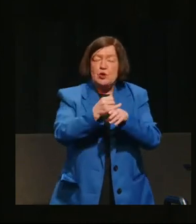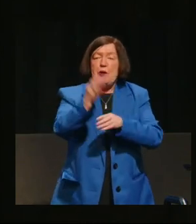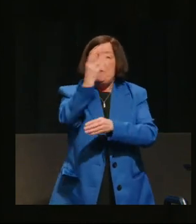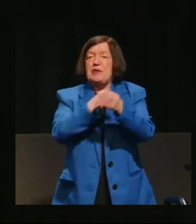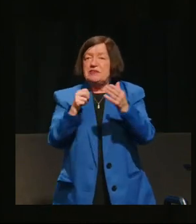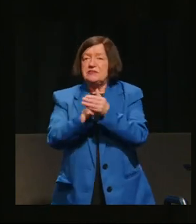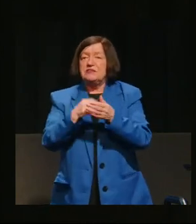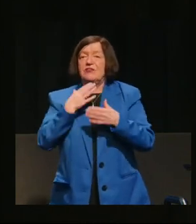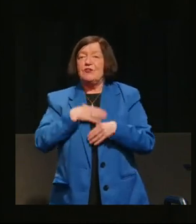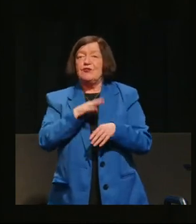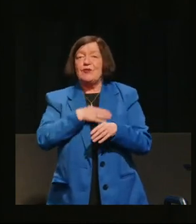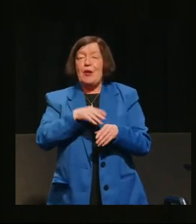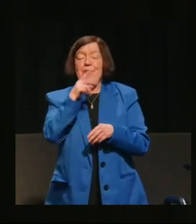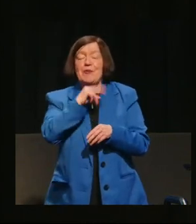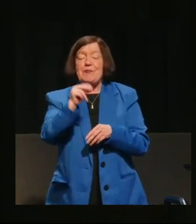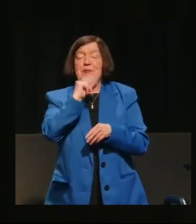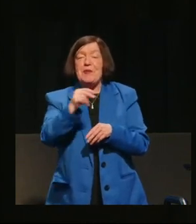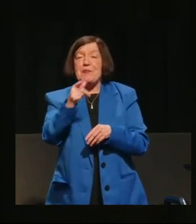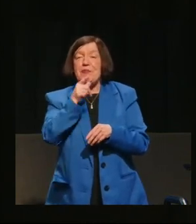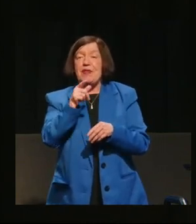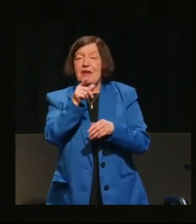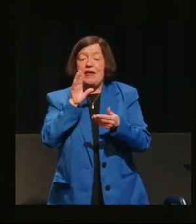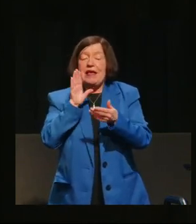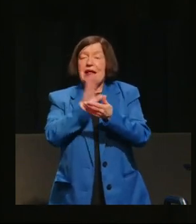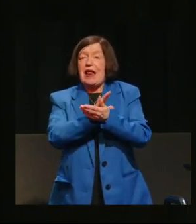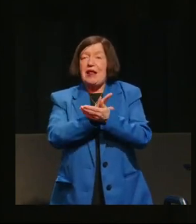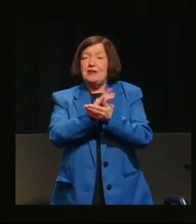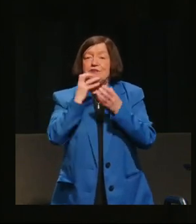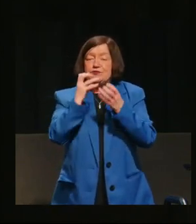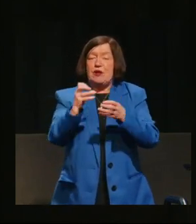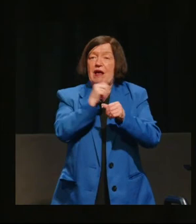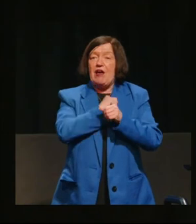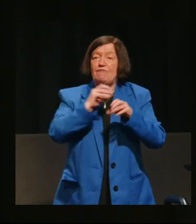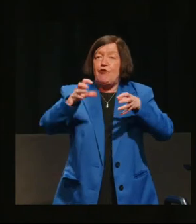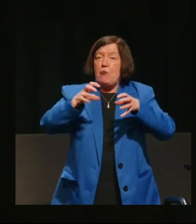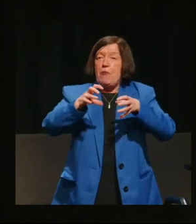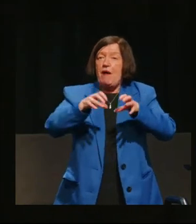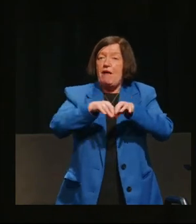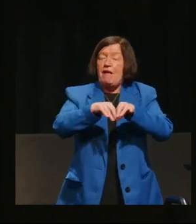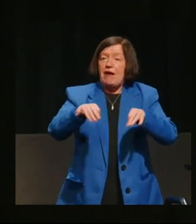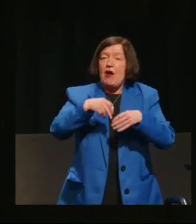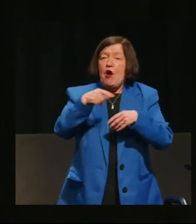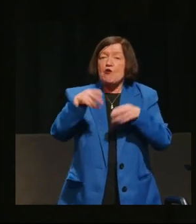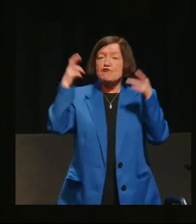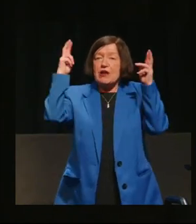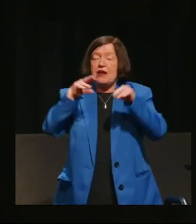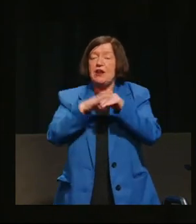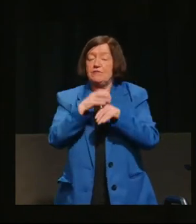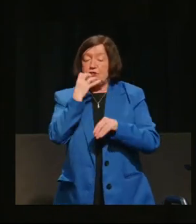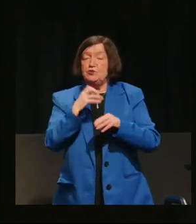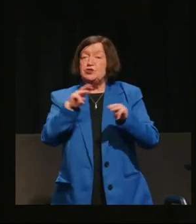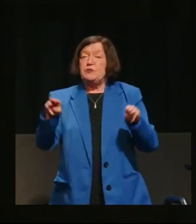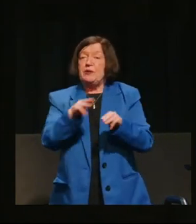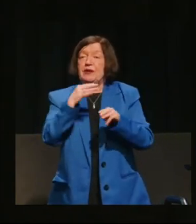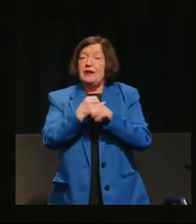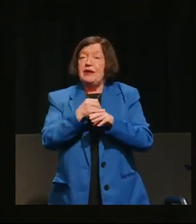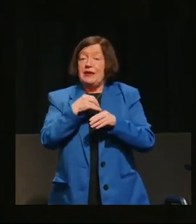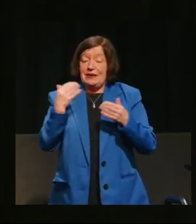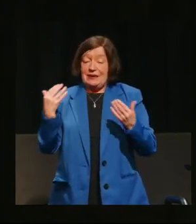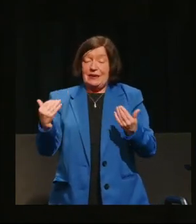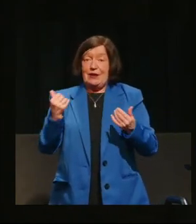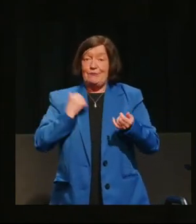casual remarks in a workplace, anti-Semitic chants at a football match, or the representation of Jewish people in modern